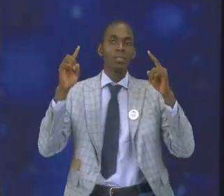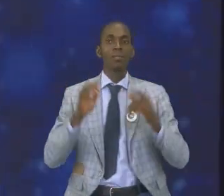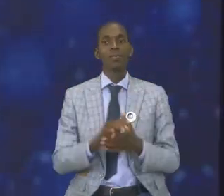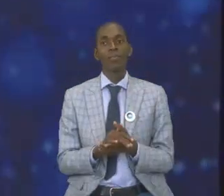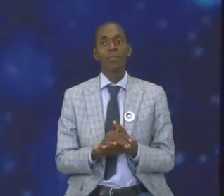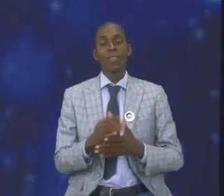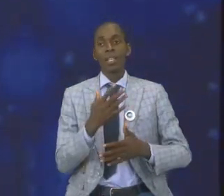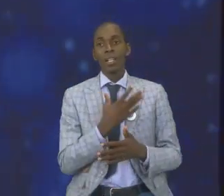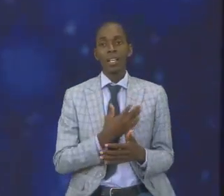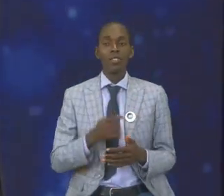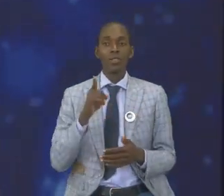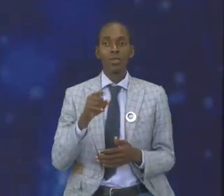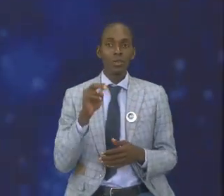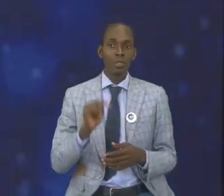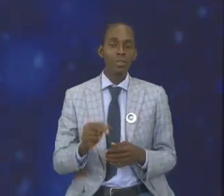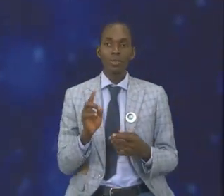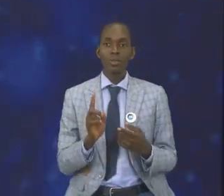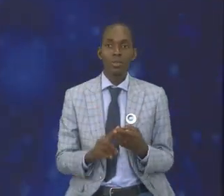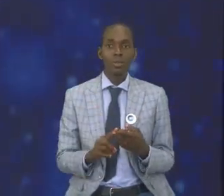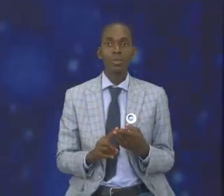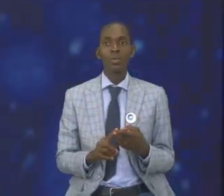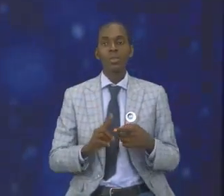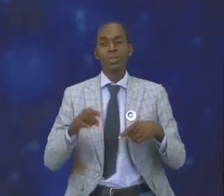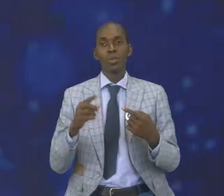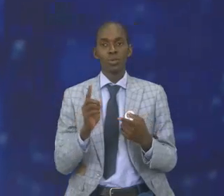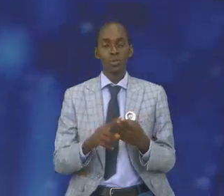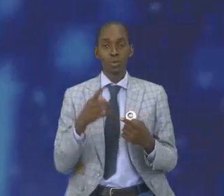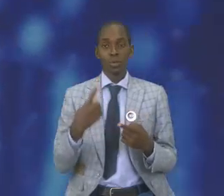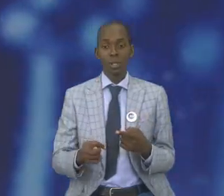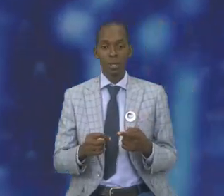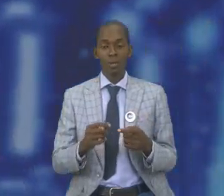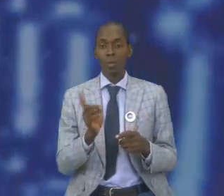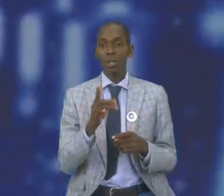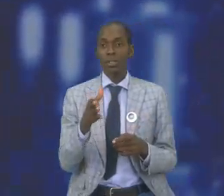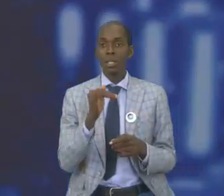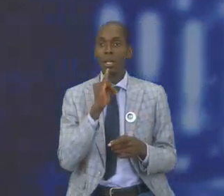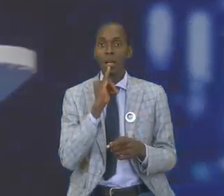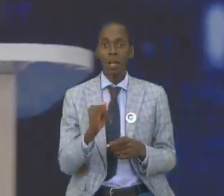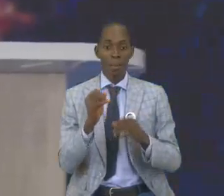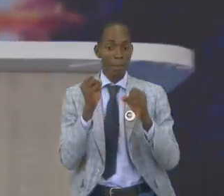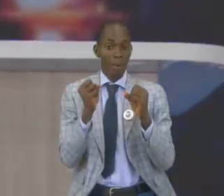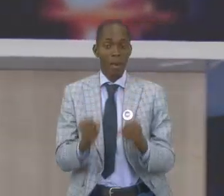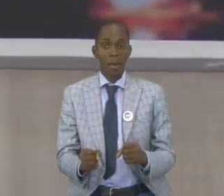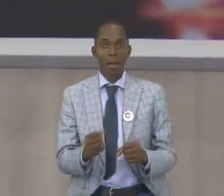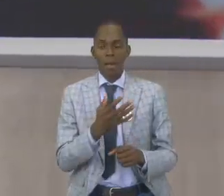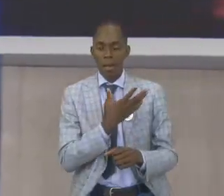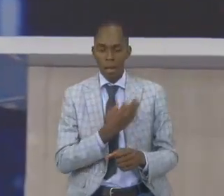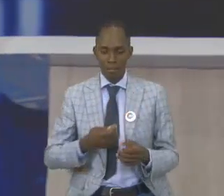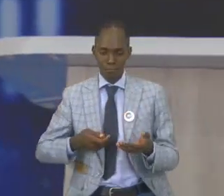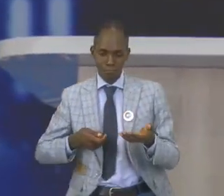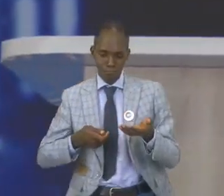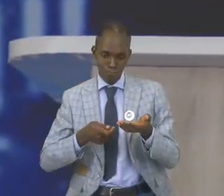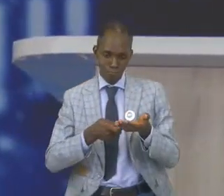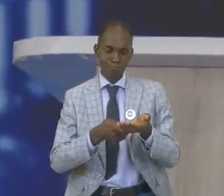to go to the source of power and plug it in there and recharge. Not